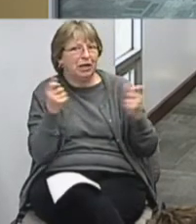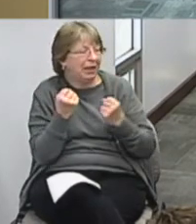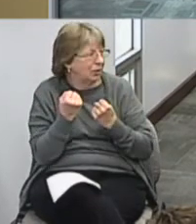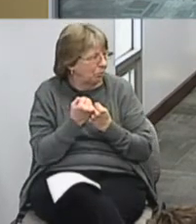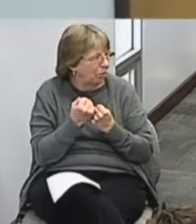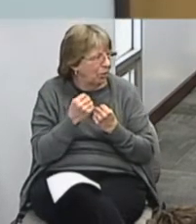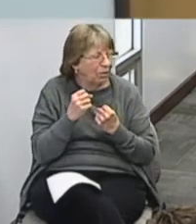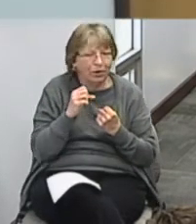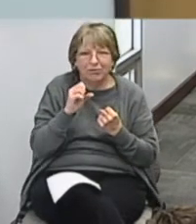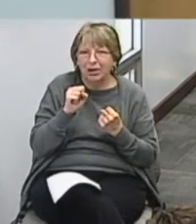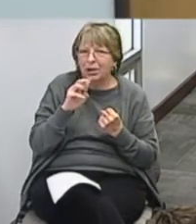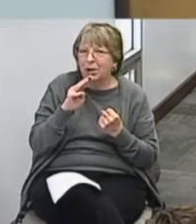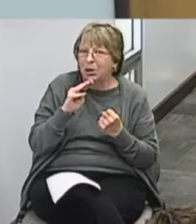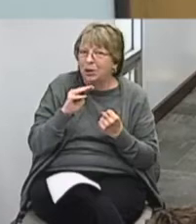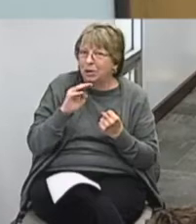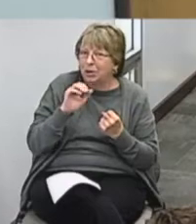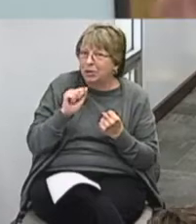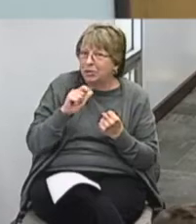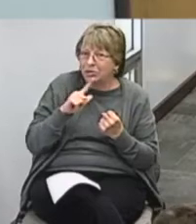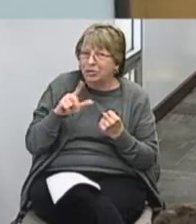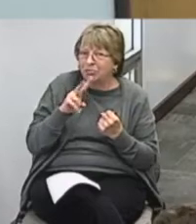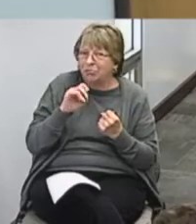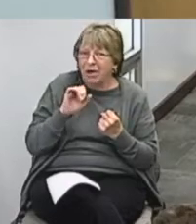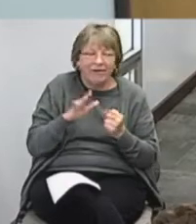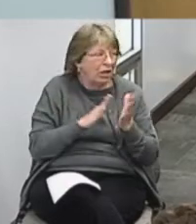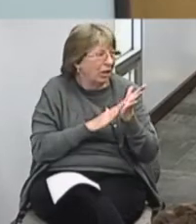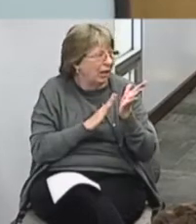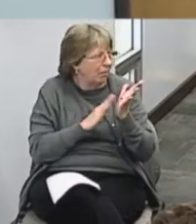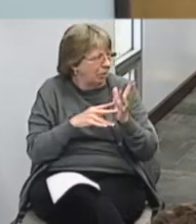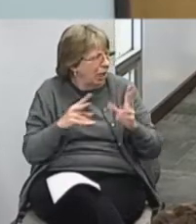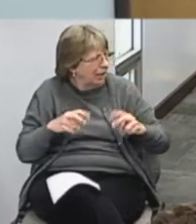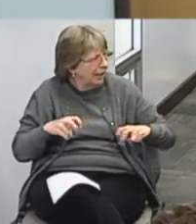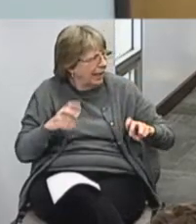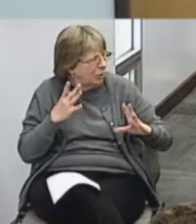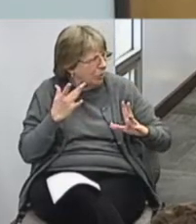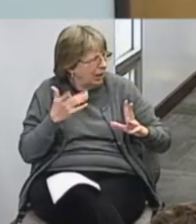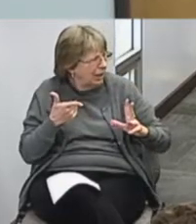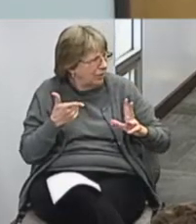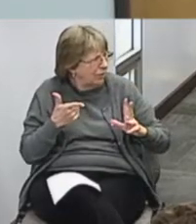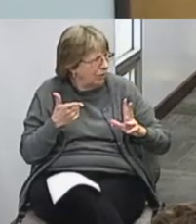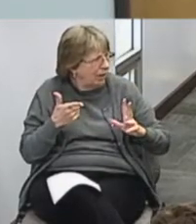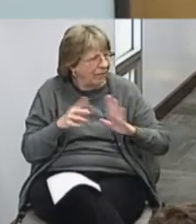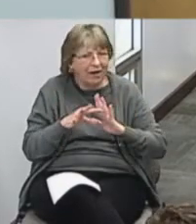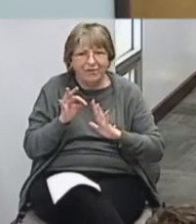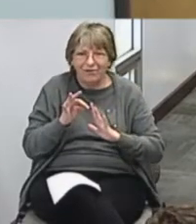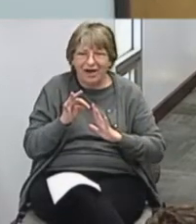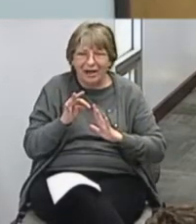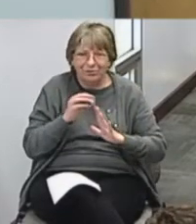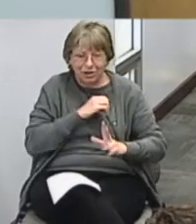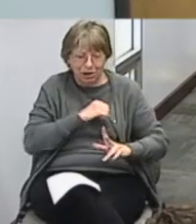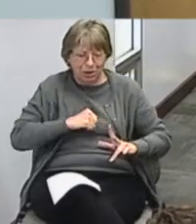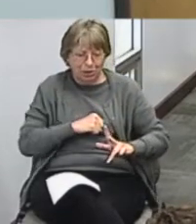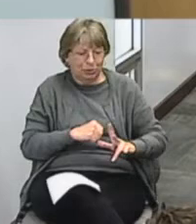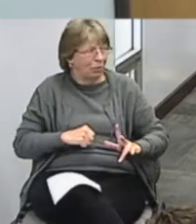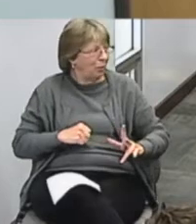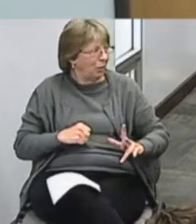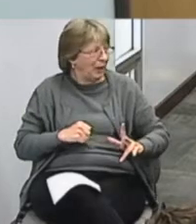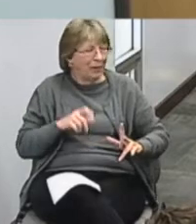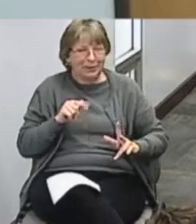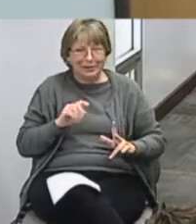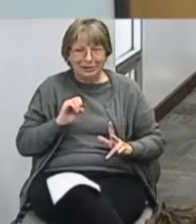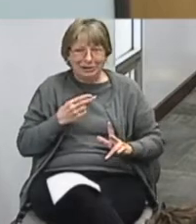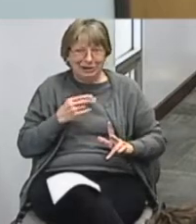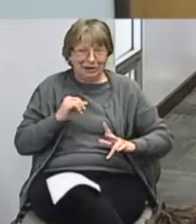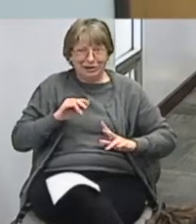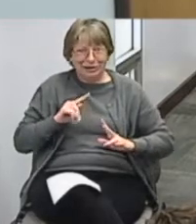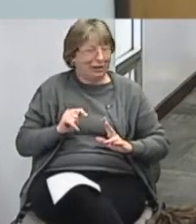Batman, Superman, and I applaud the council because you all have donned a superhero t-shirt in the past before and everything, so we know